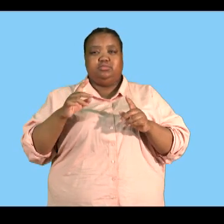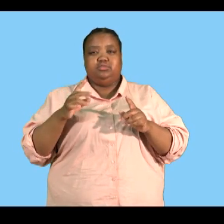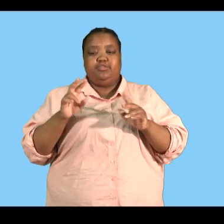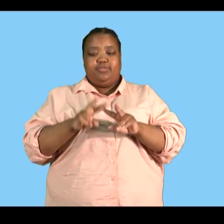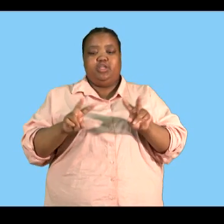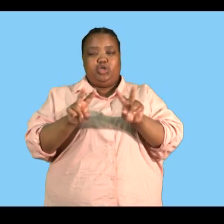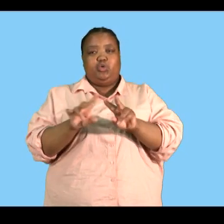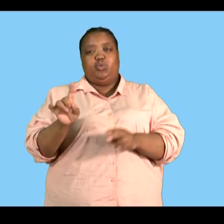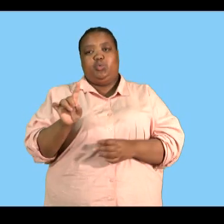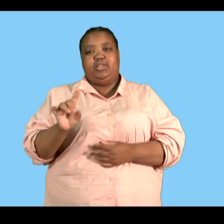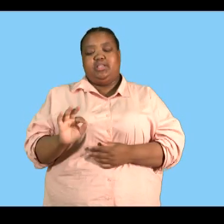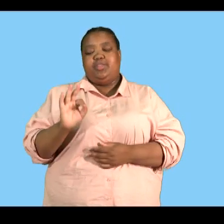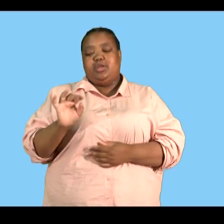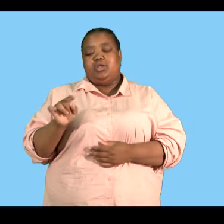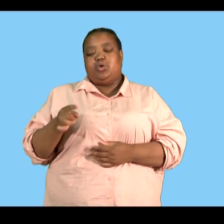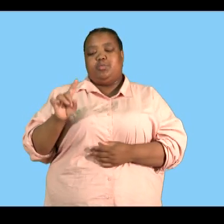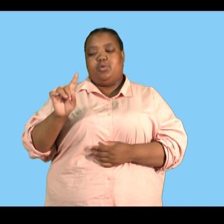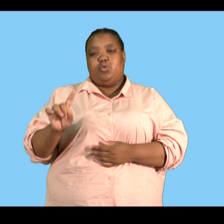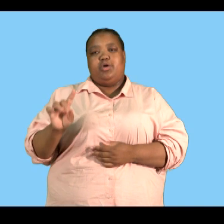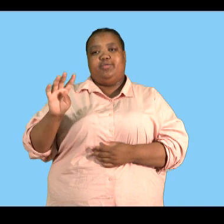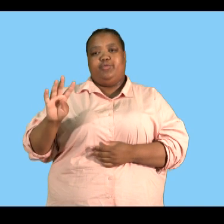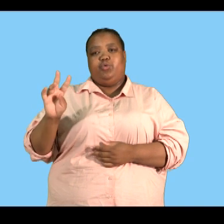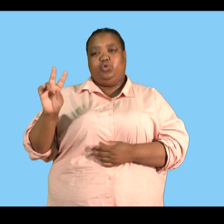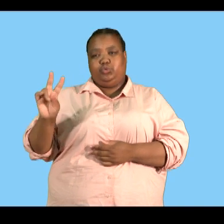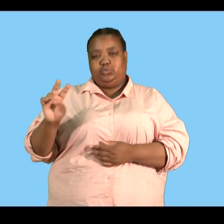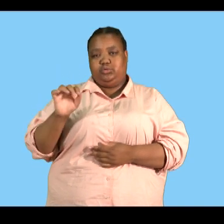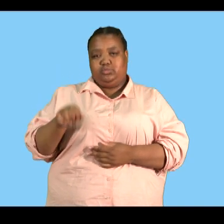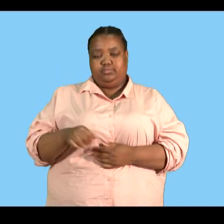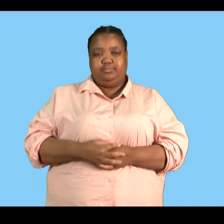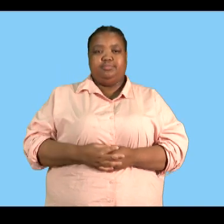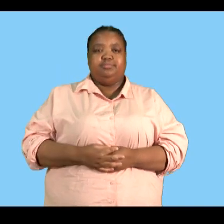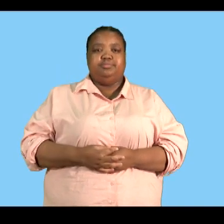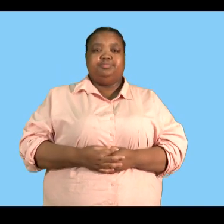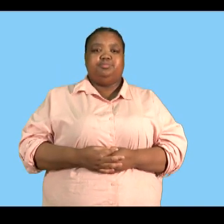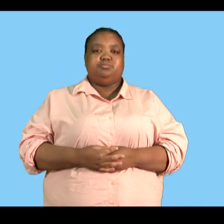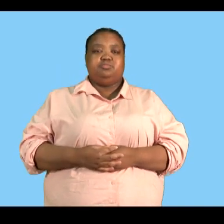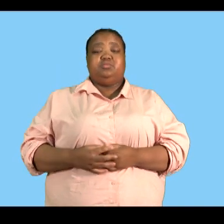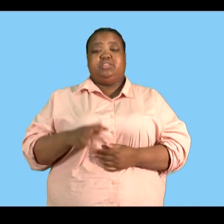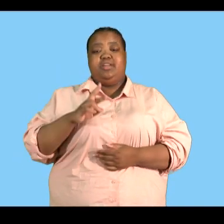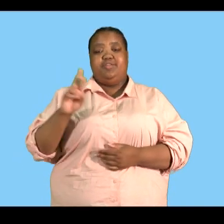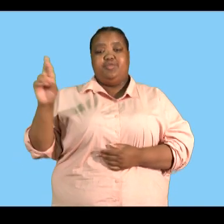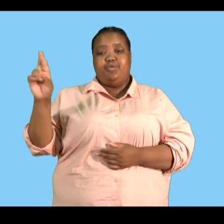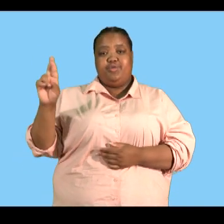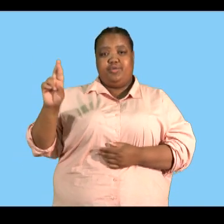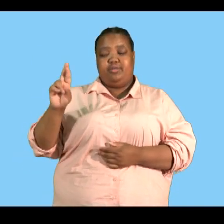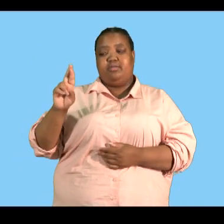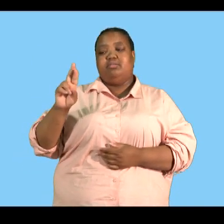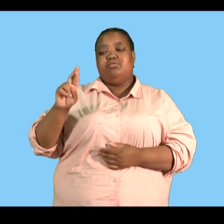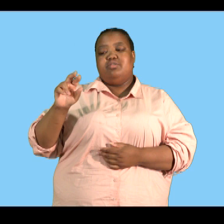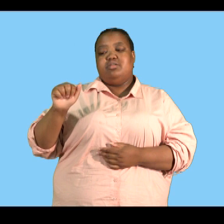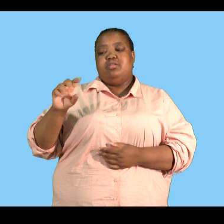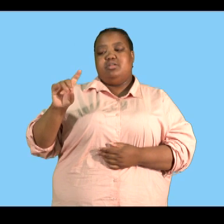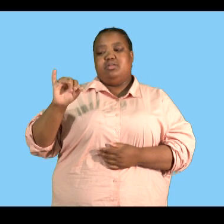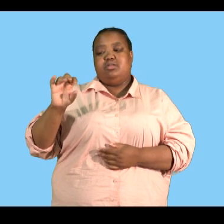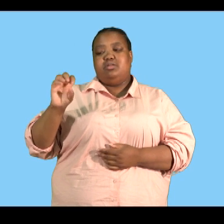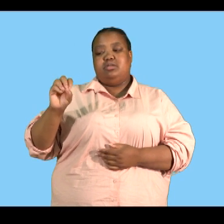3,142. Then your r would be your radius, of which it has already been calculated,